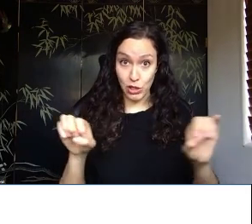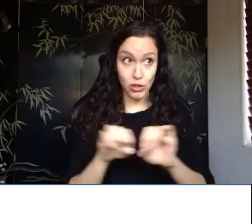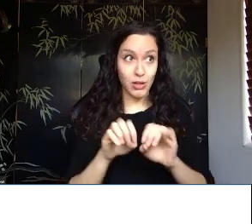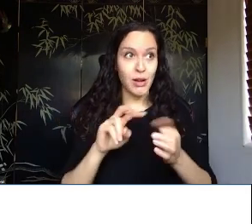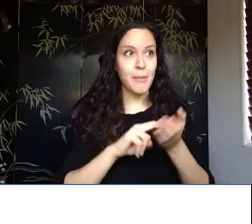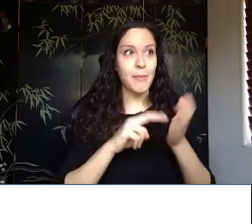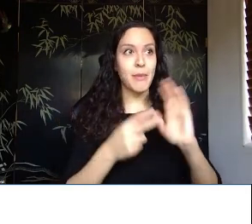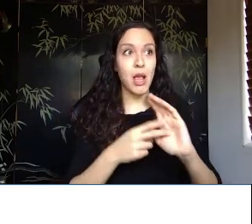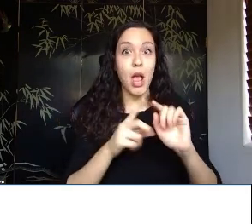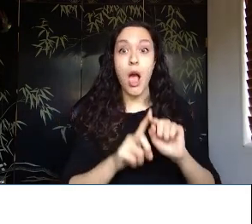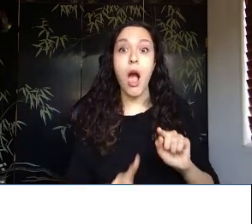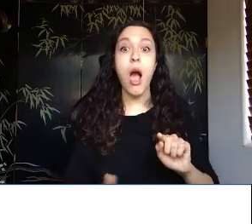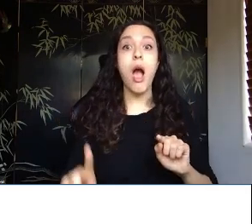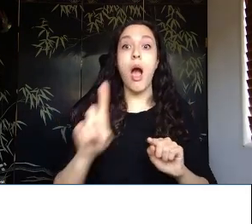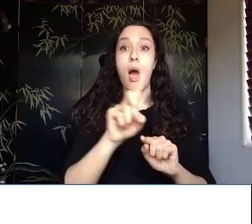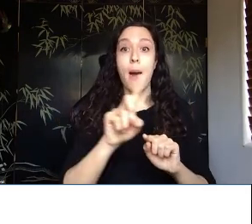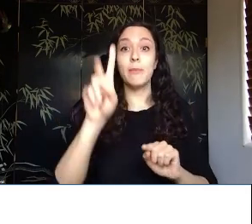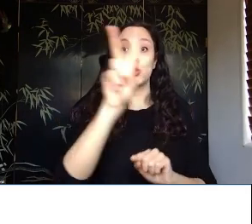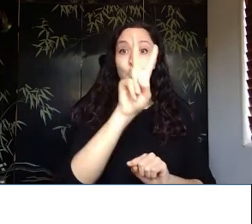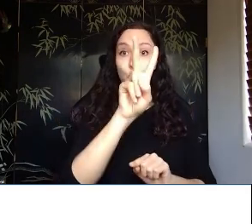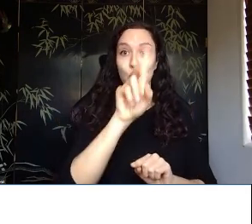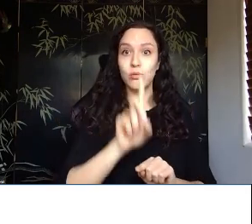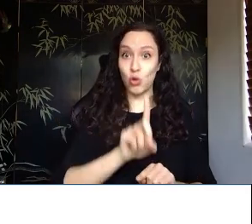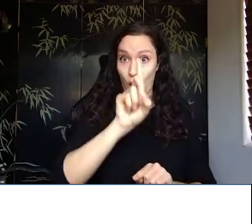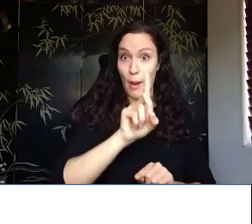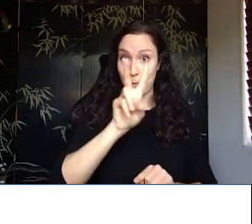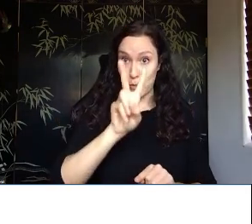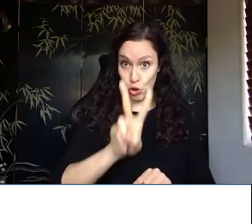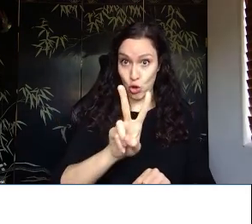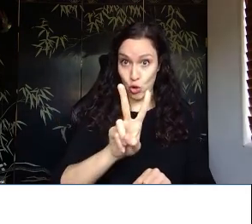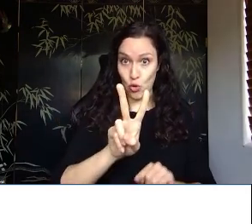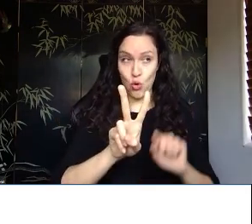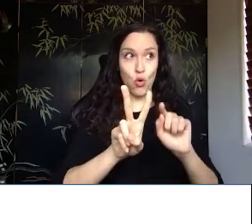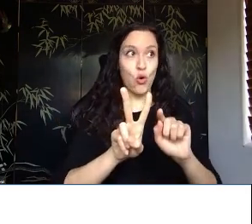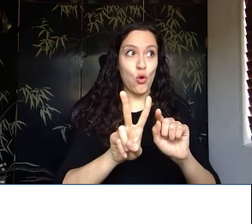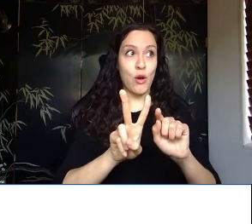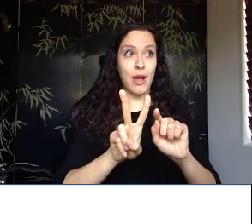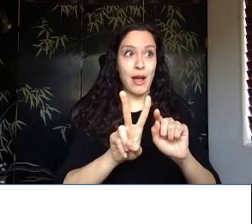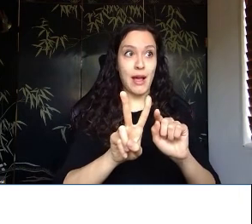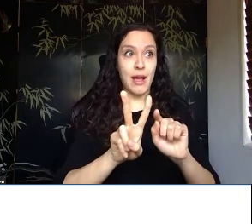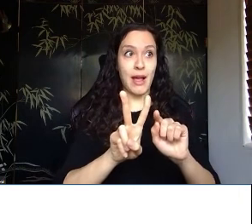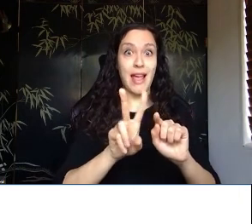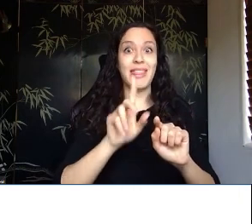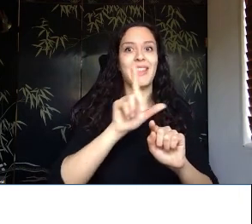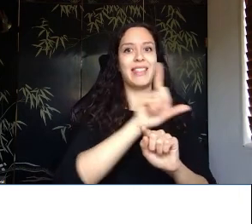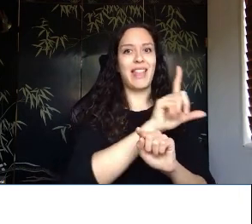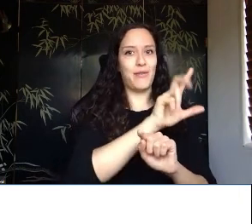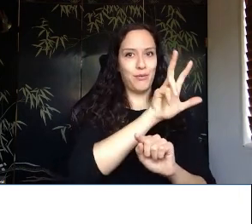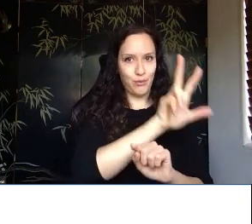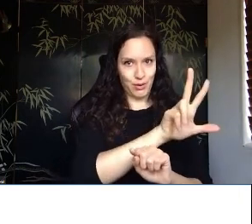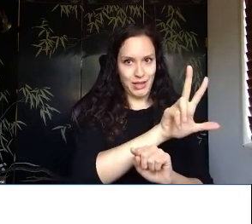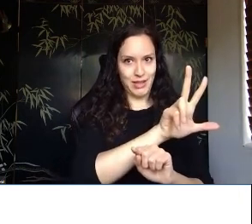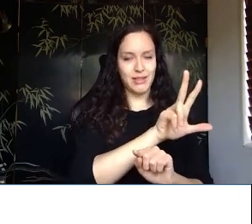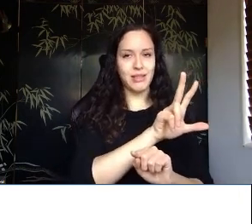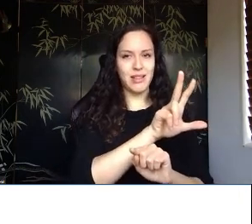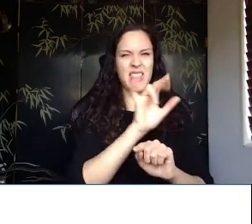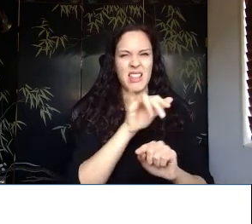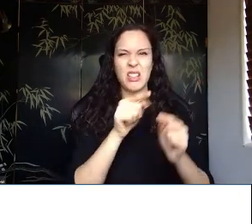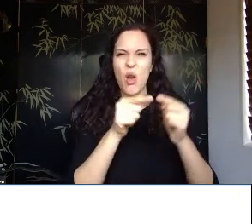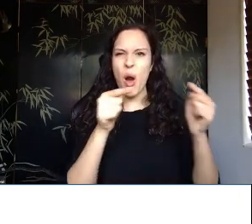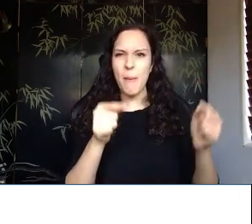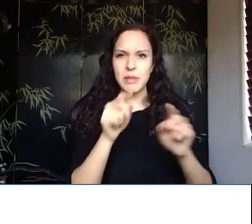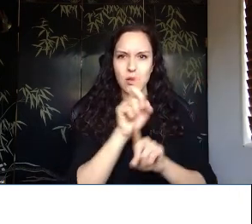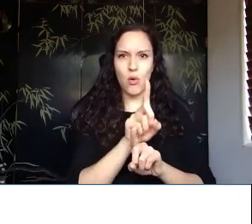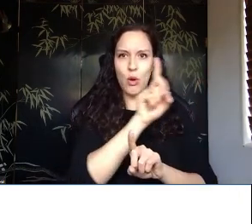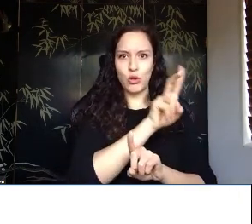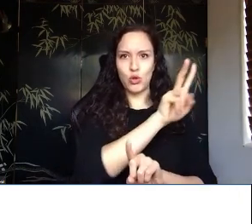to the left 3. And look, that's the opposite way, which is a way I need to go anyways because I want you to go the opposite way. And draw the line